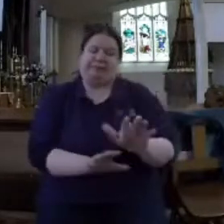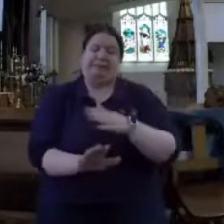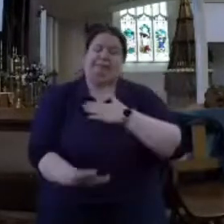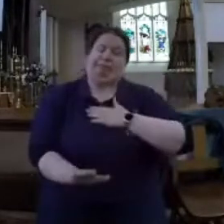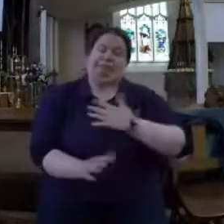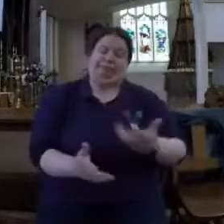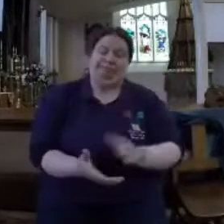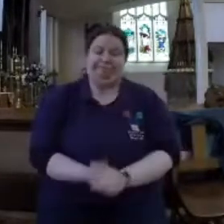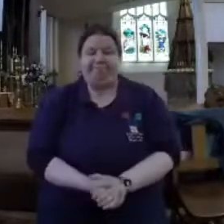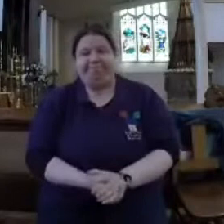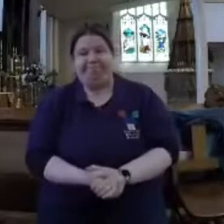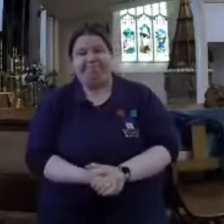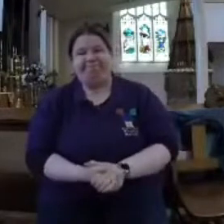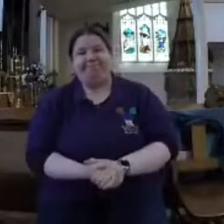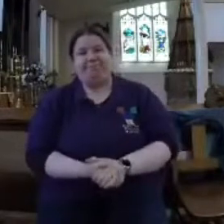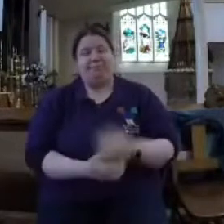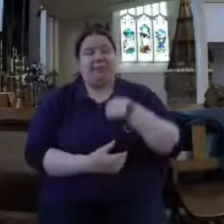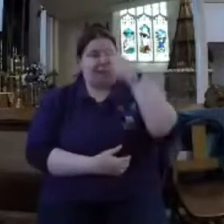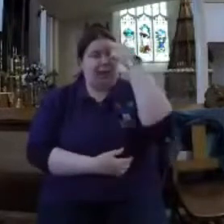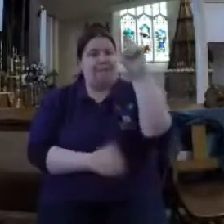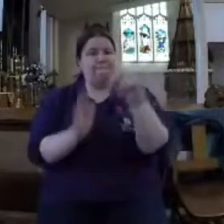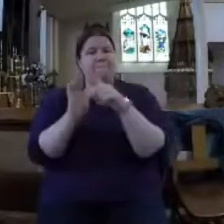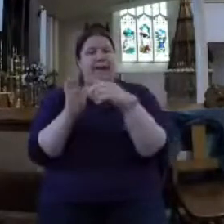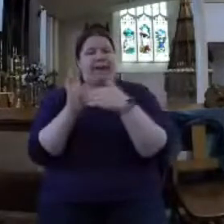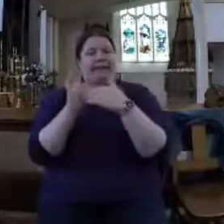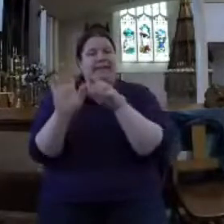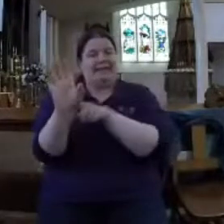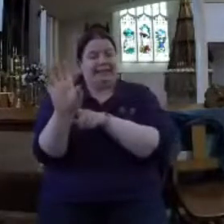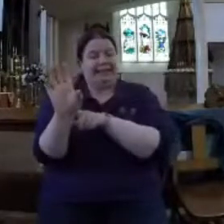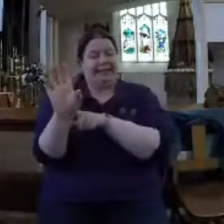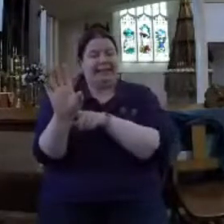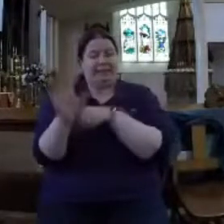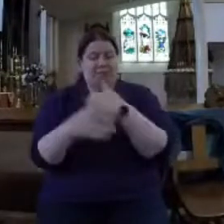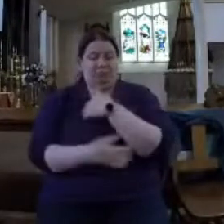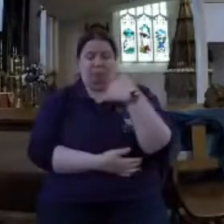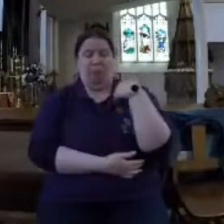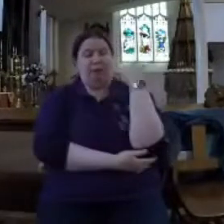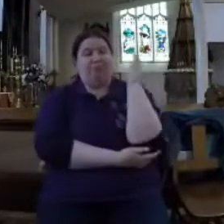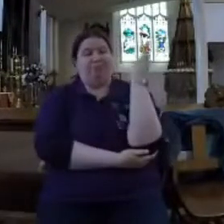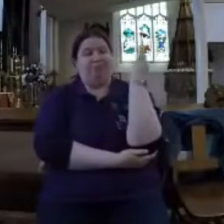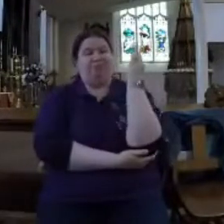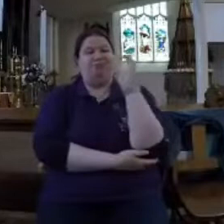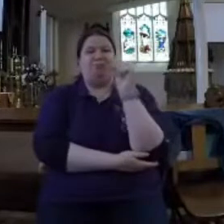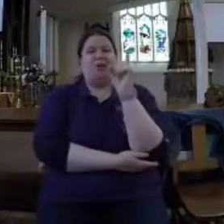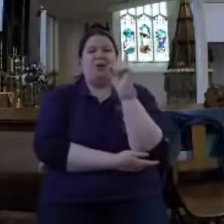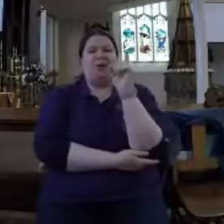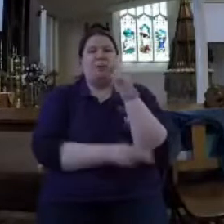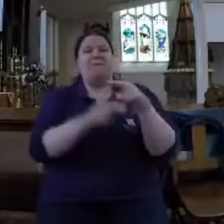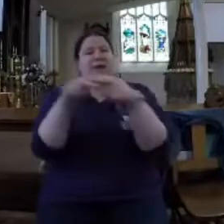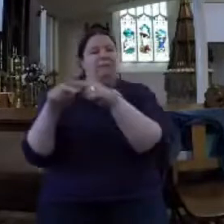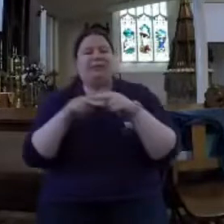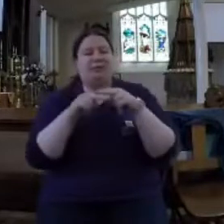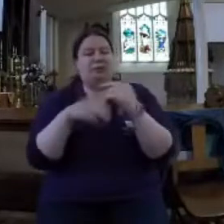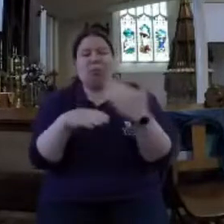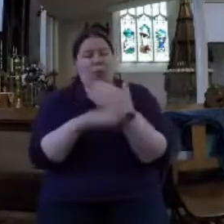with. So I'm Izzy, and this morning I'm going to be speaking about dysfunctional